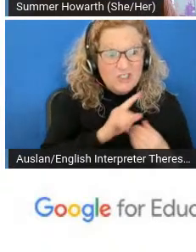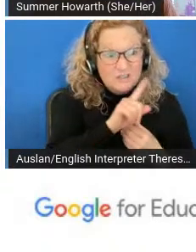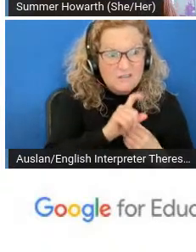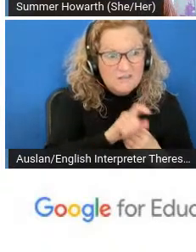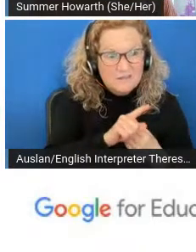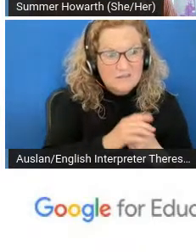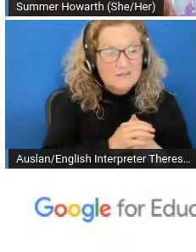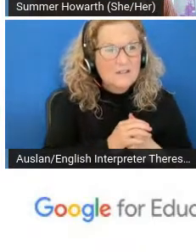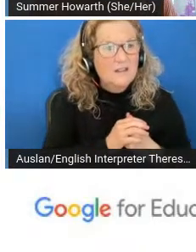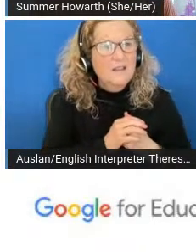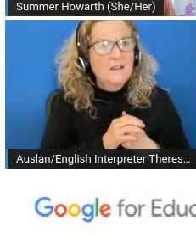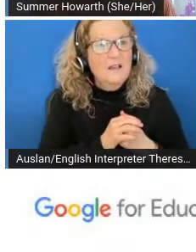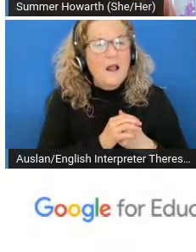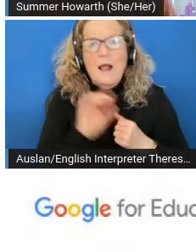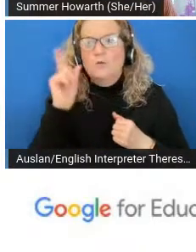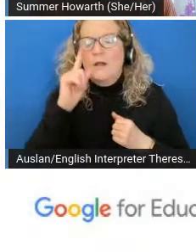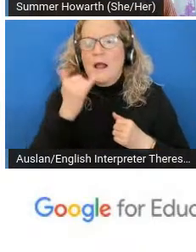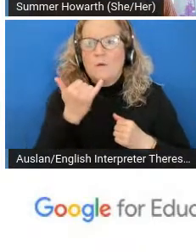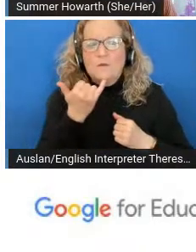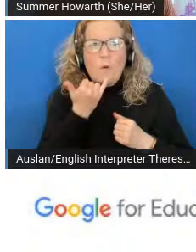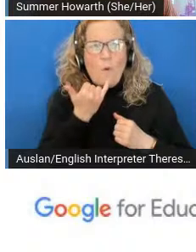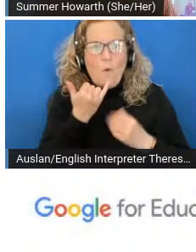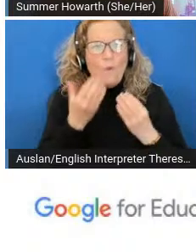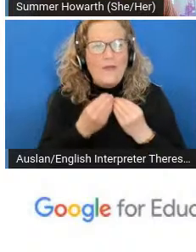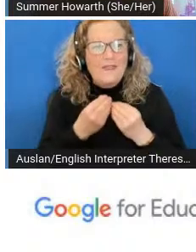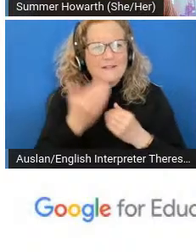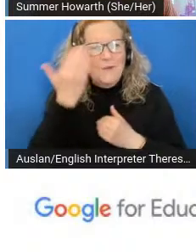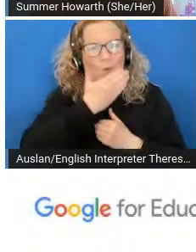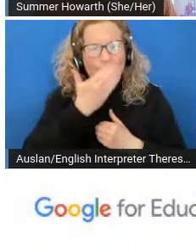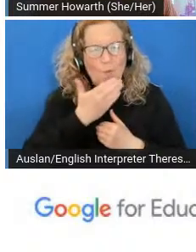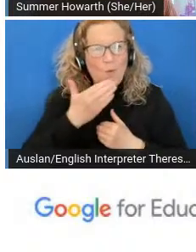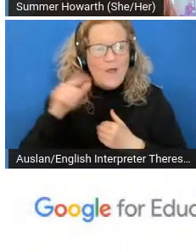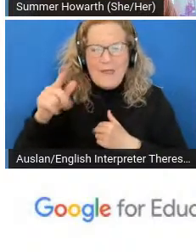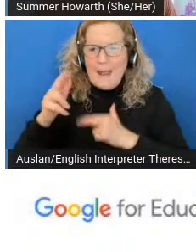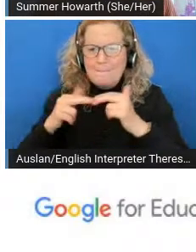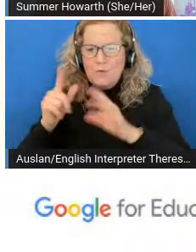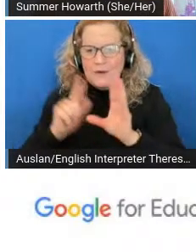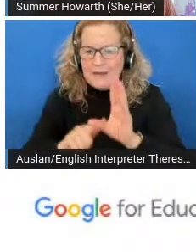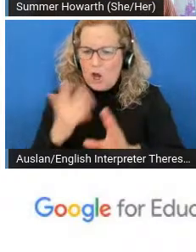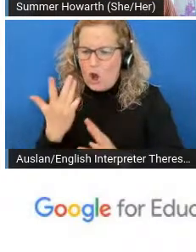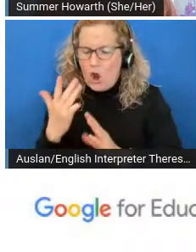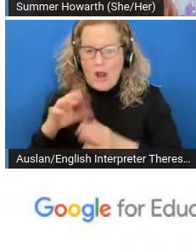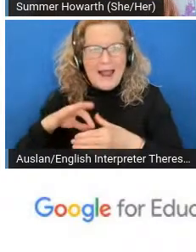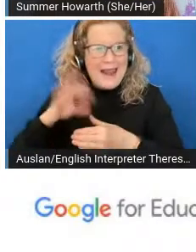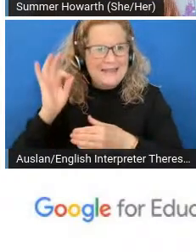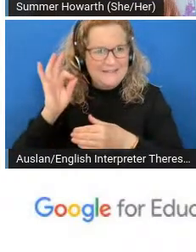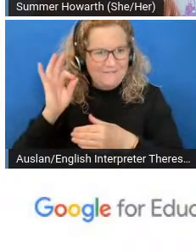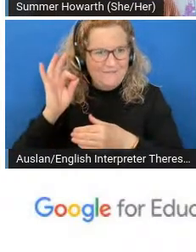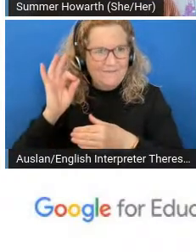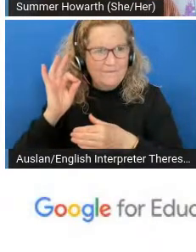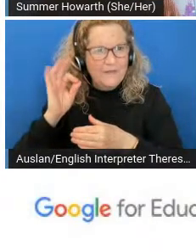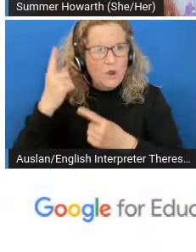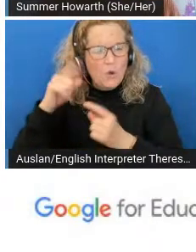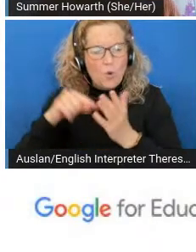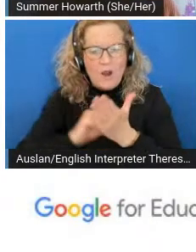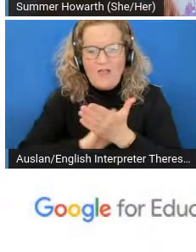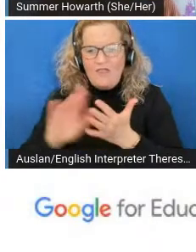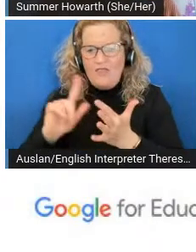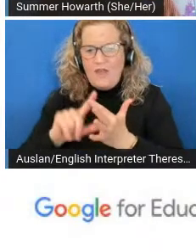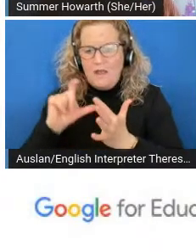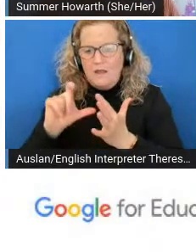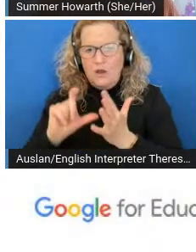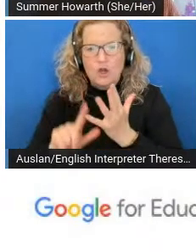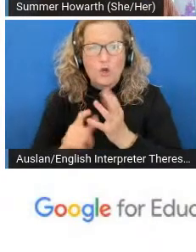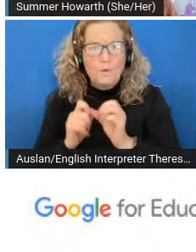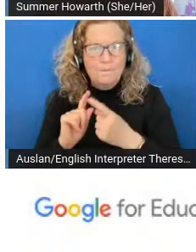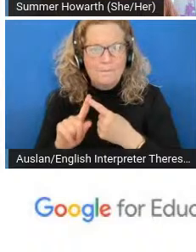been on a call all day today with a school who has built a year 9 elective called The Cube. And